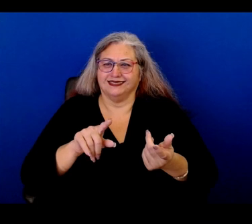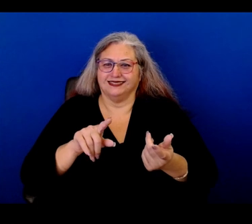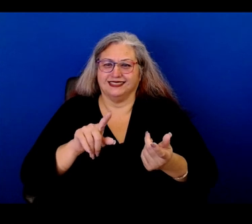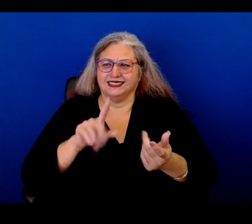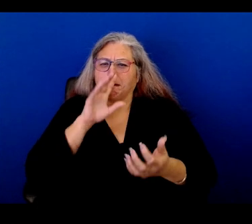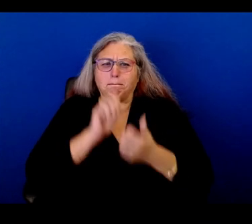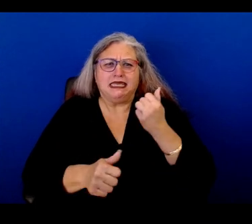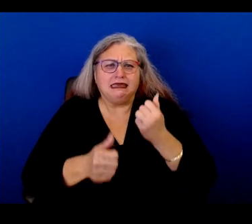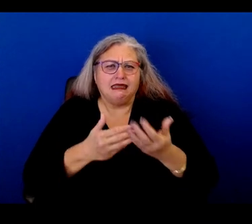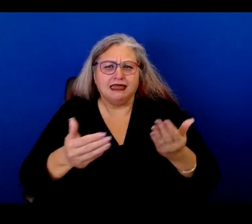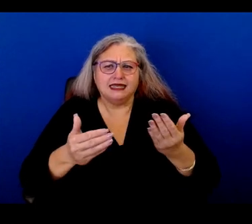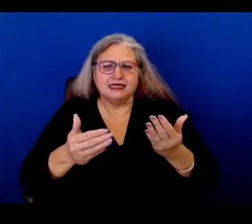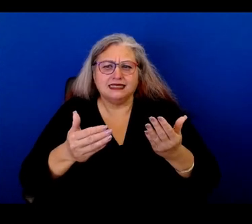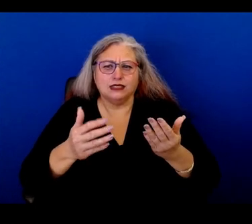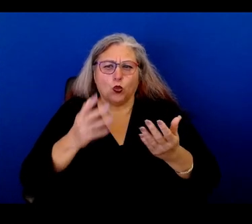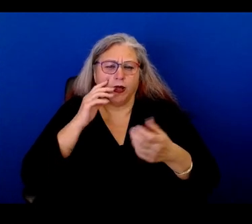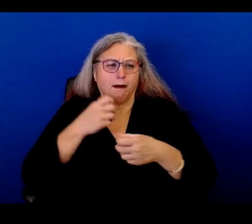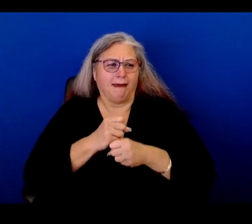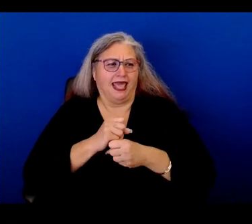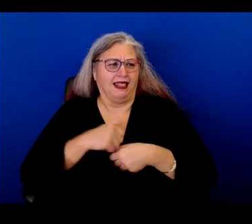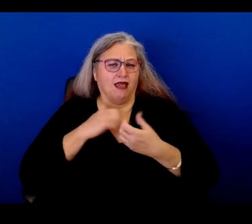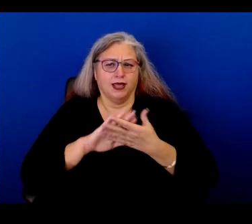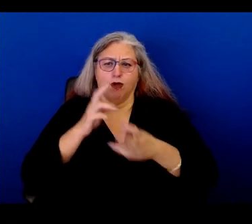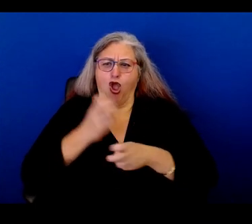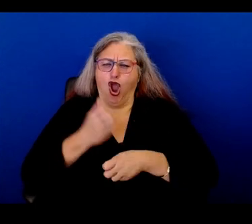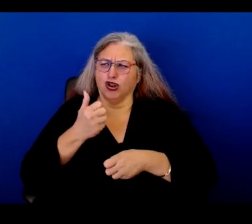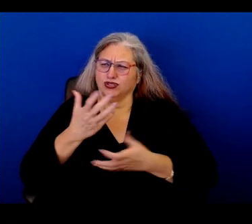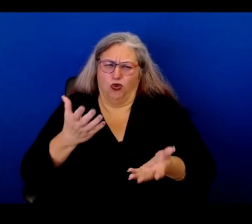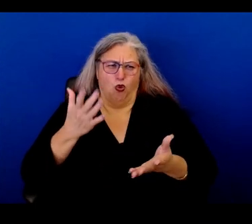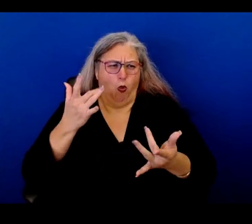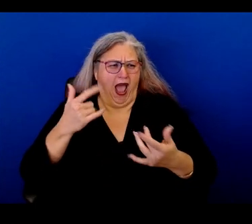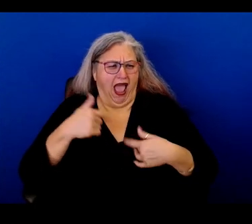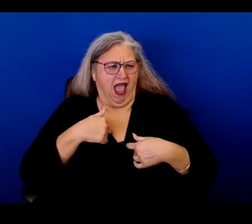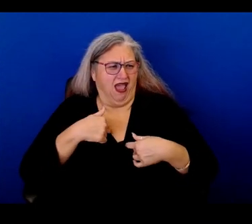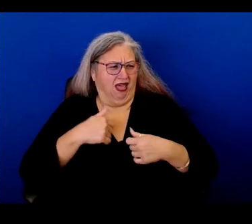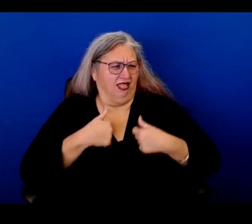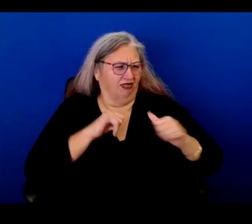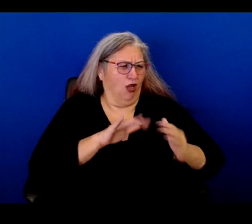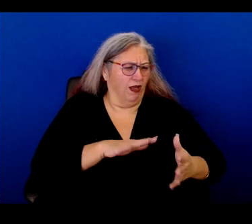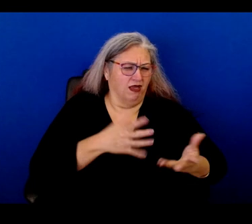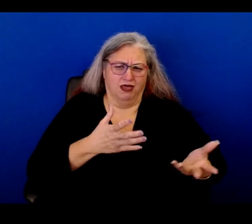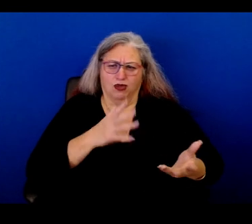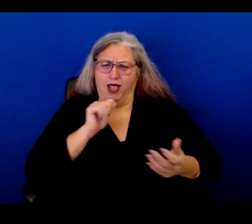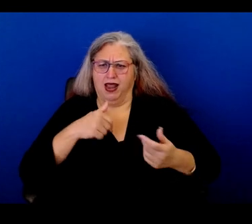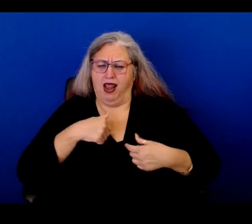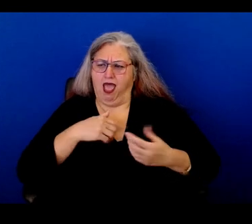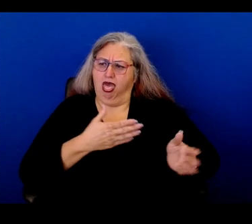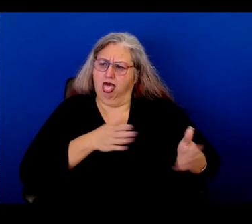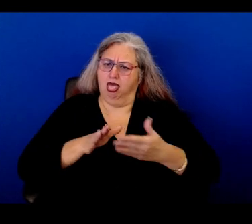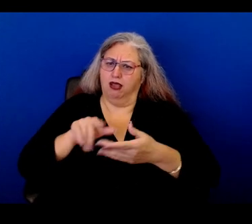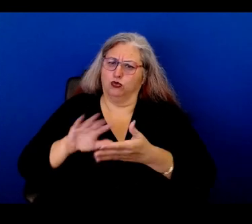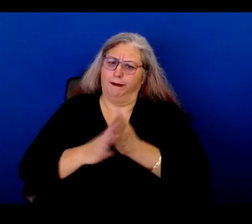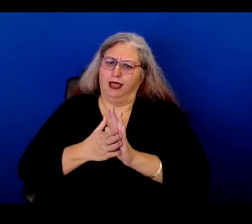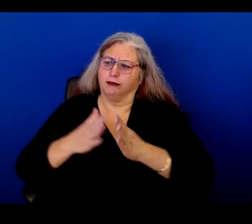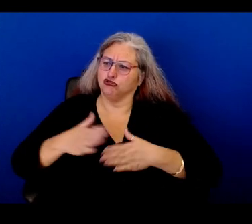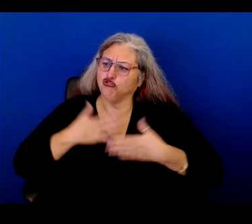things that only make life harder. So why am I doing those? Why can't I be a sense of joy